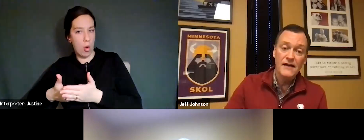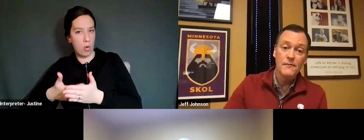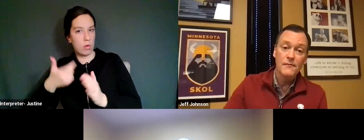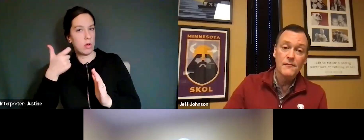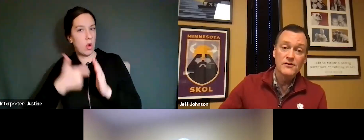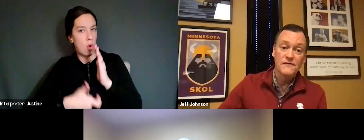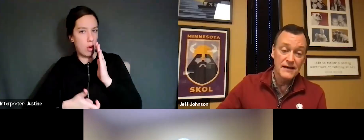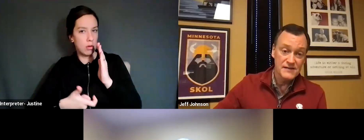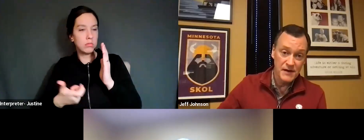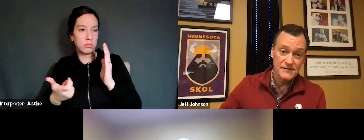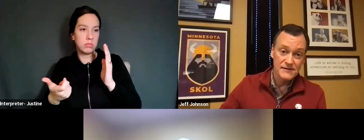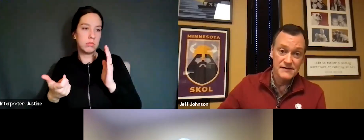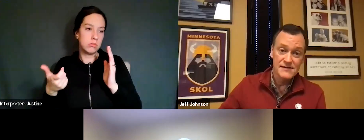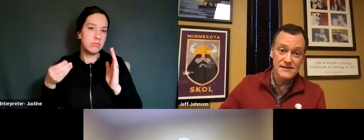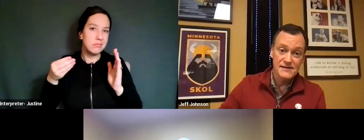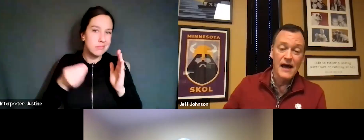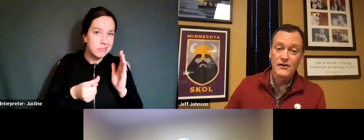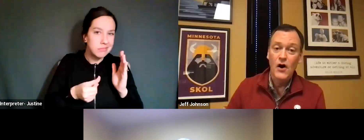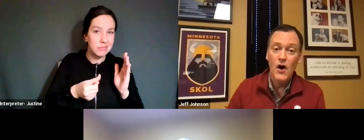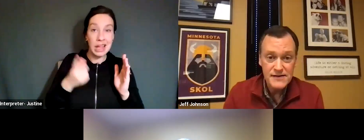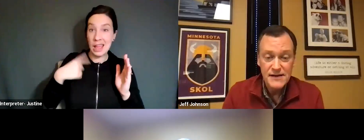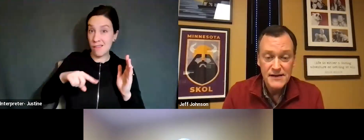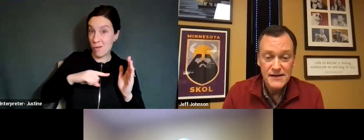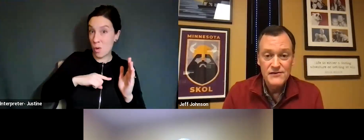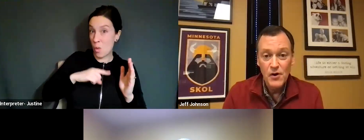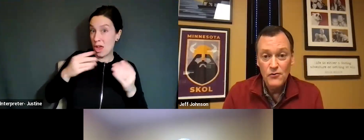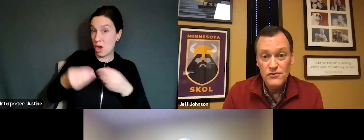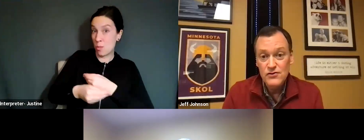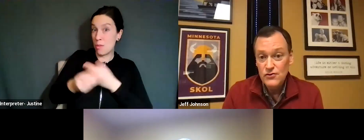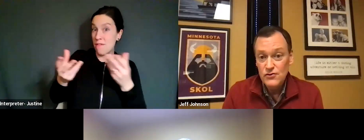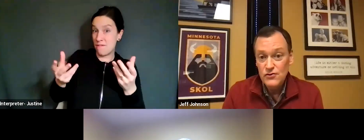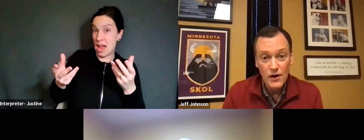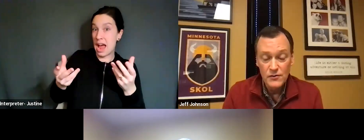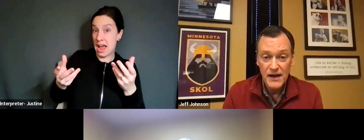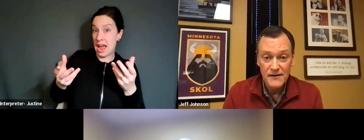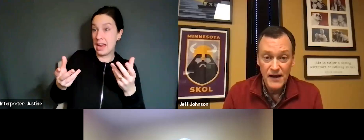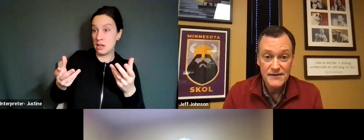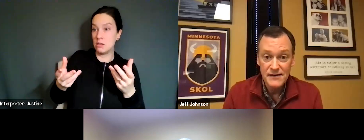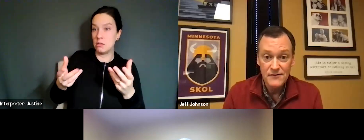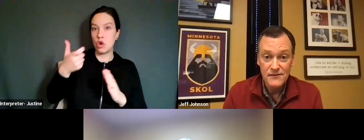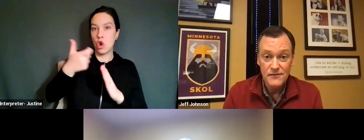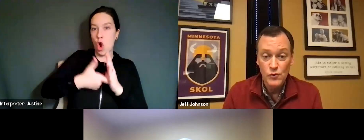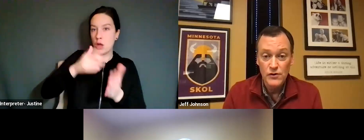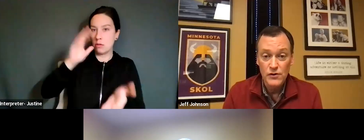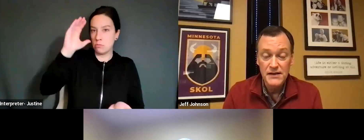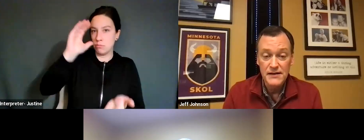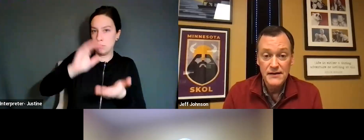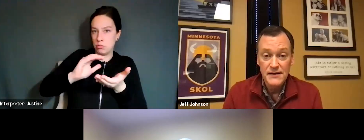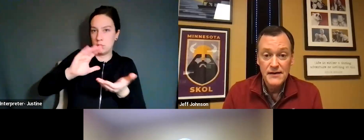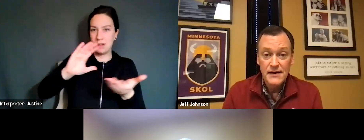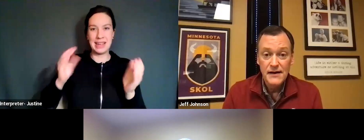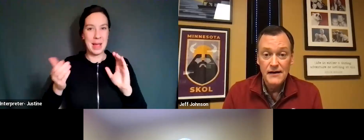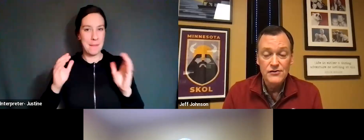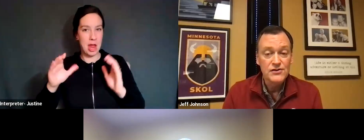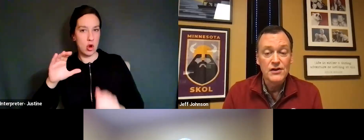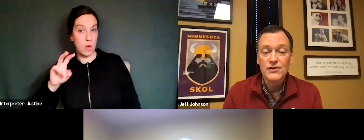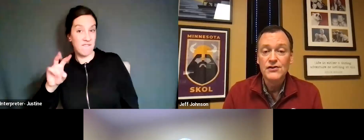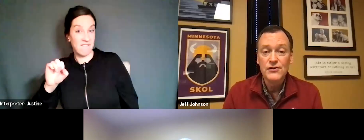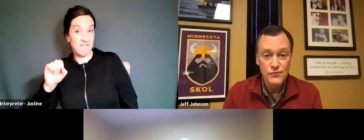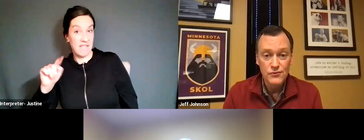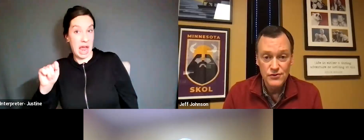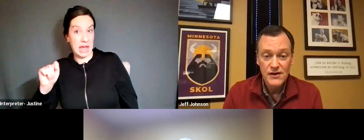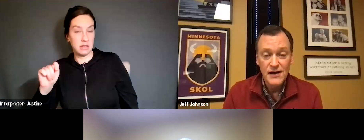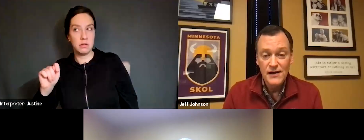provide them those vet expenses at cost, as opposed to what you pay at a vet, it would be just